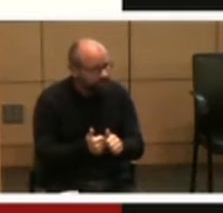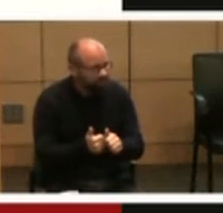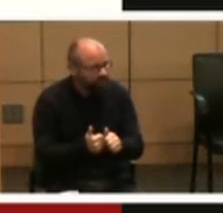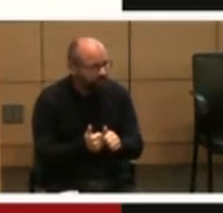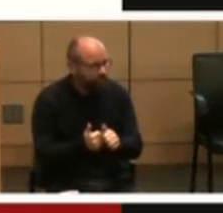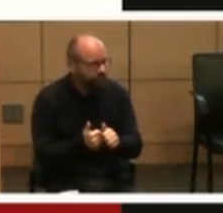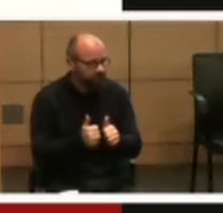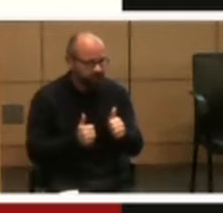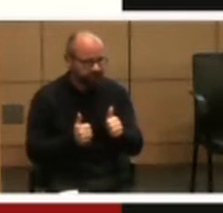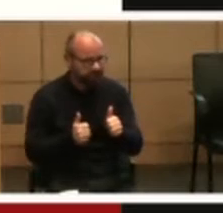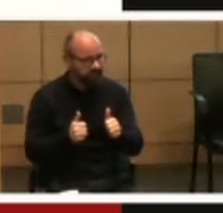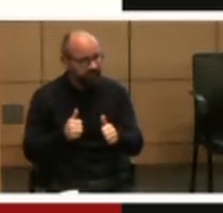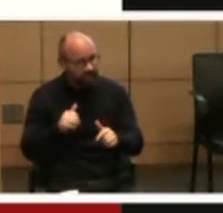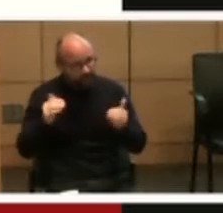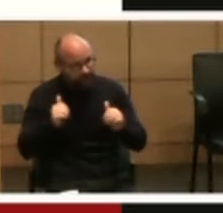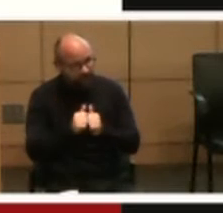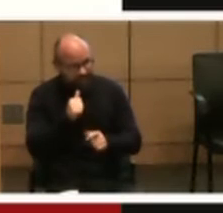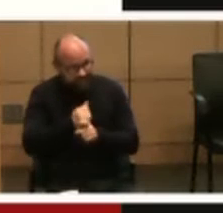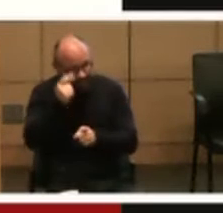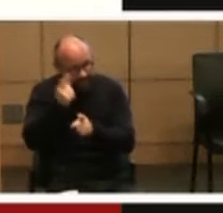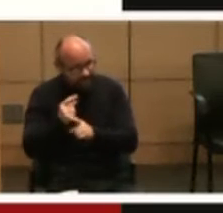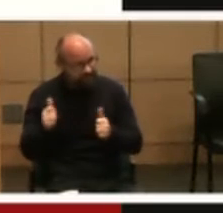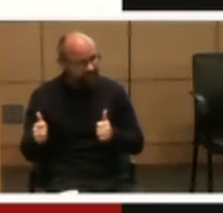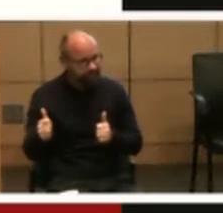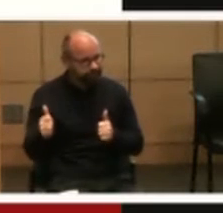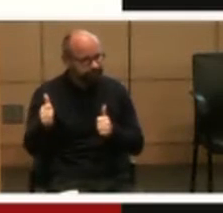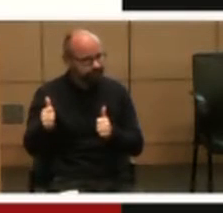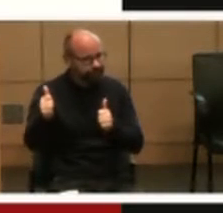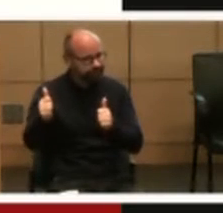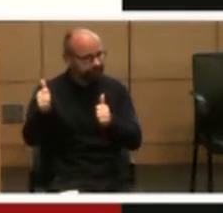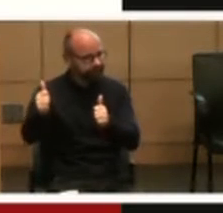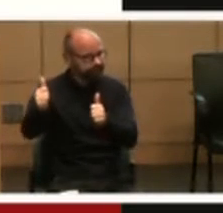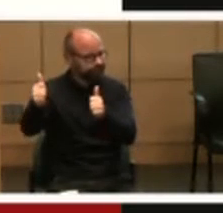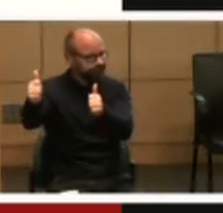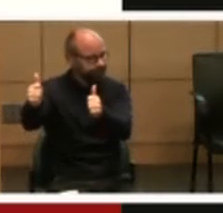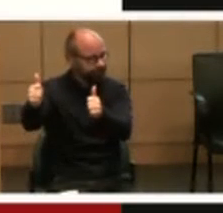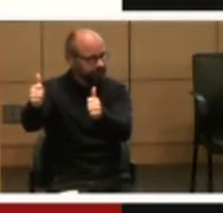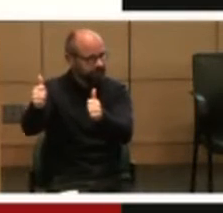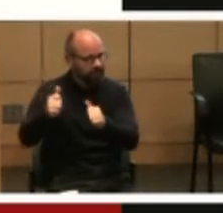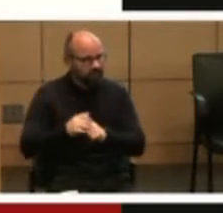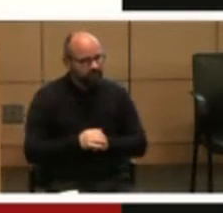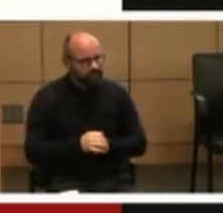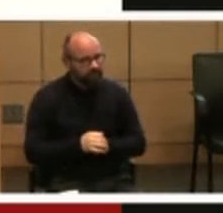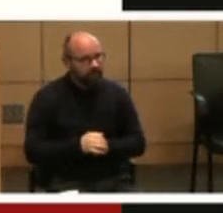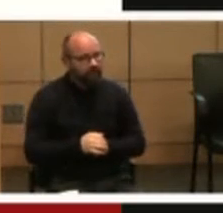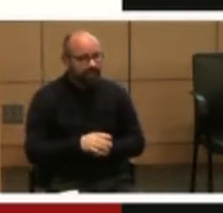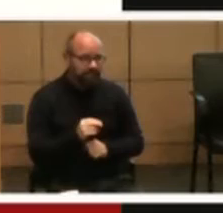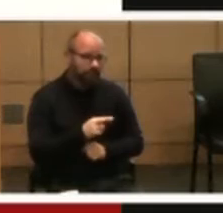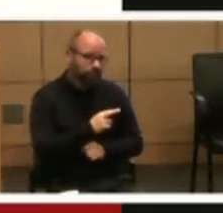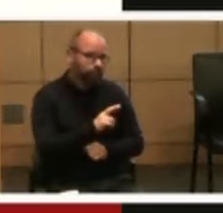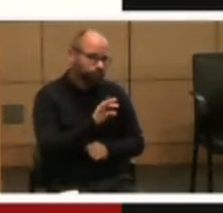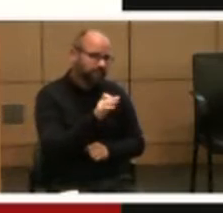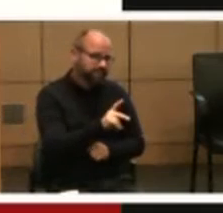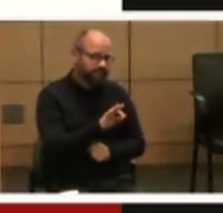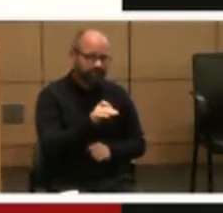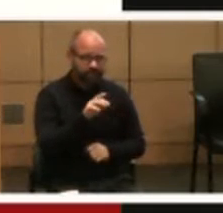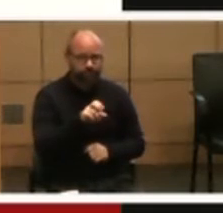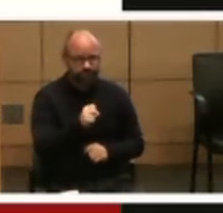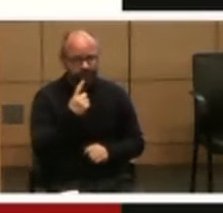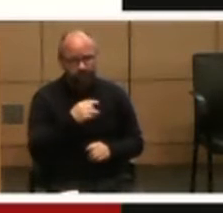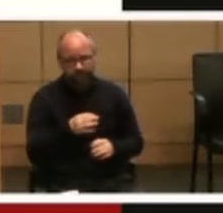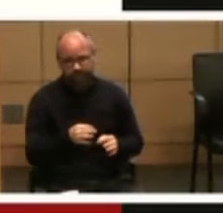siblings. And I didn't talk about this as much, but there does seem to be risk factors for delays. That is,